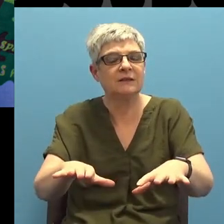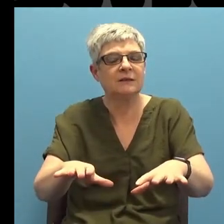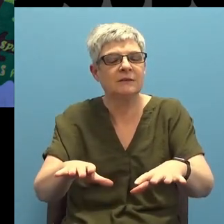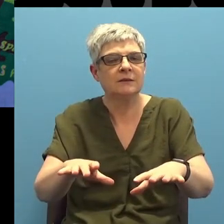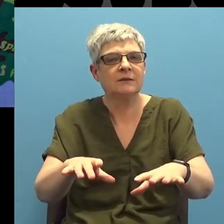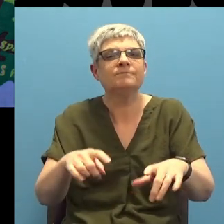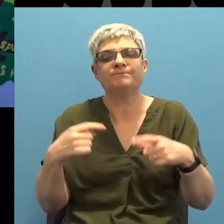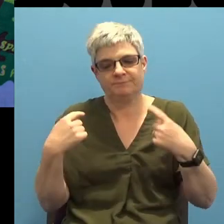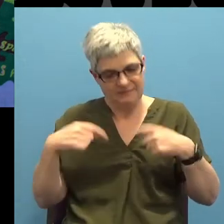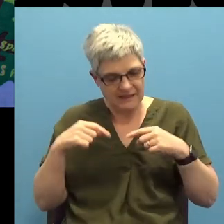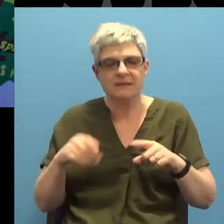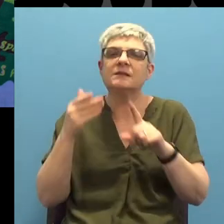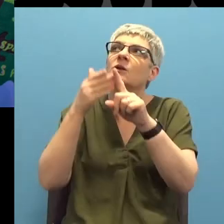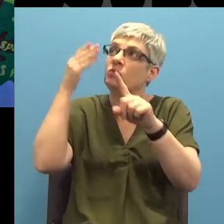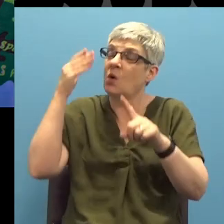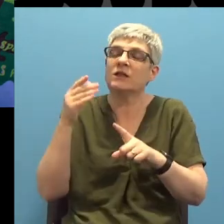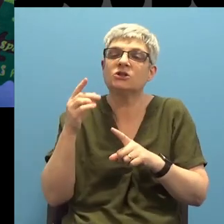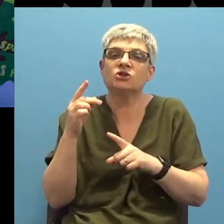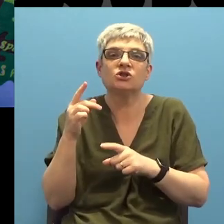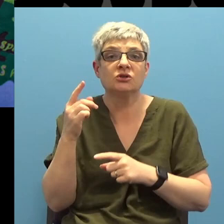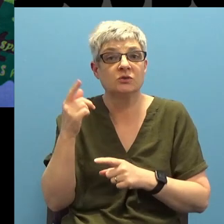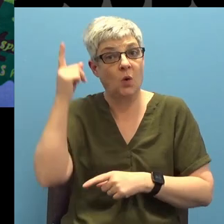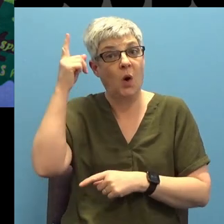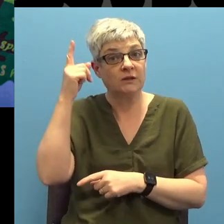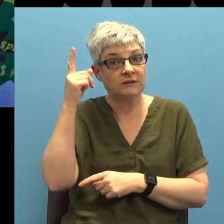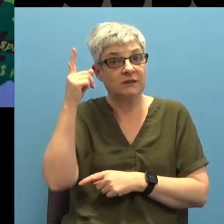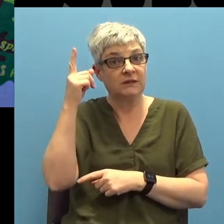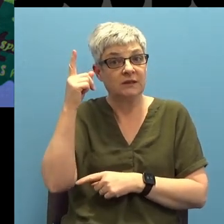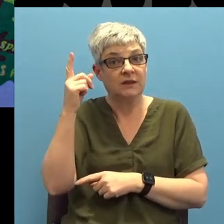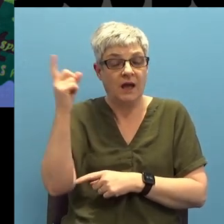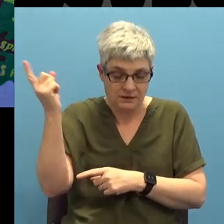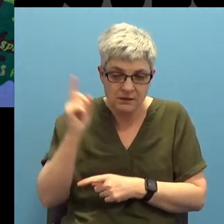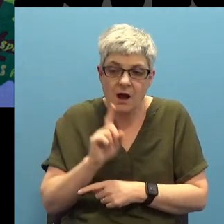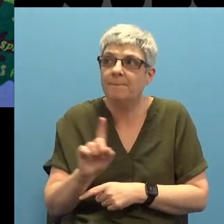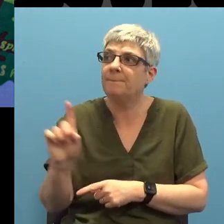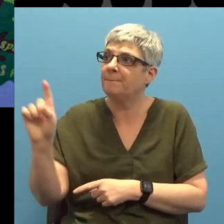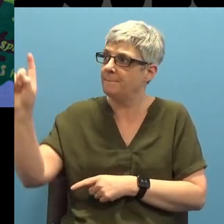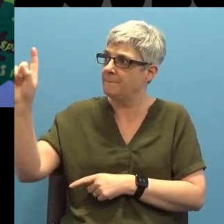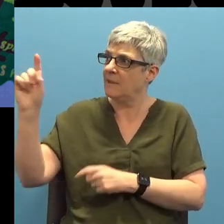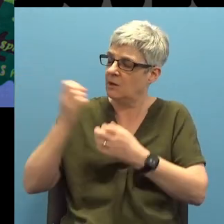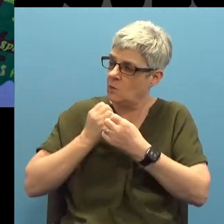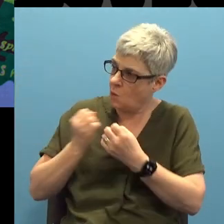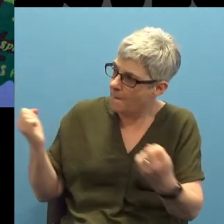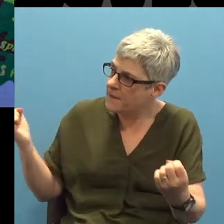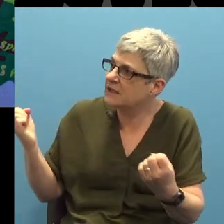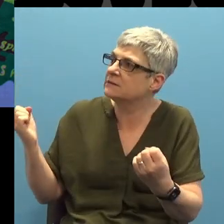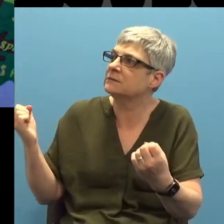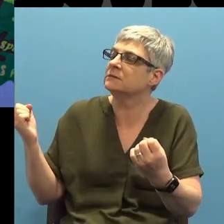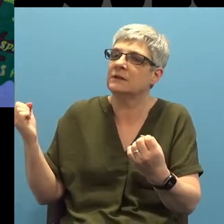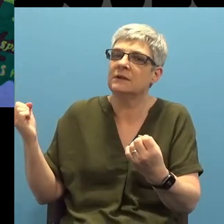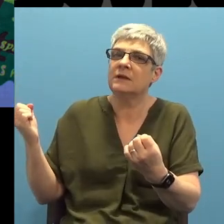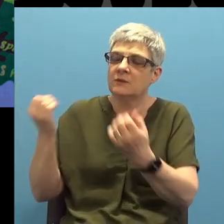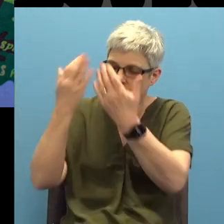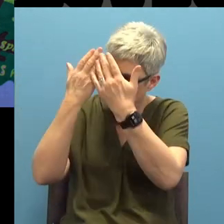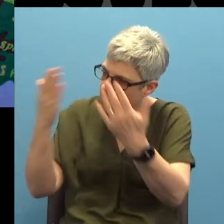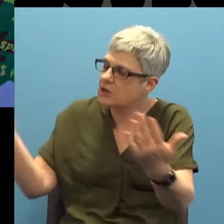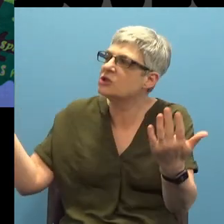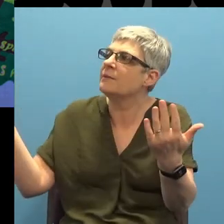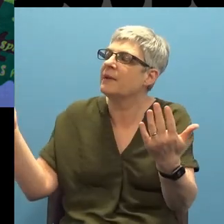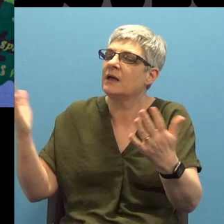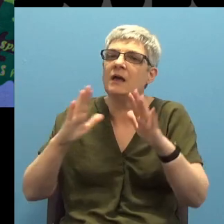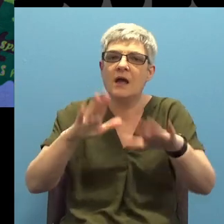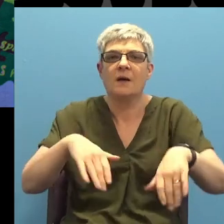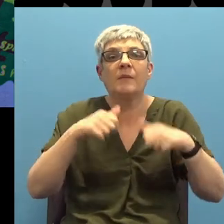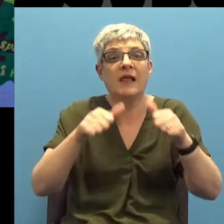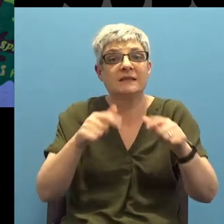indeed acknowledge God. Let us indeed come to him and open ourselves to him as we worship him. Bless the Lord,